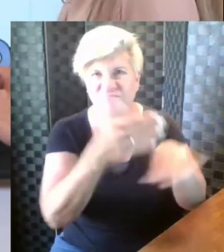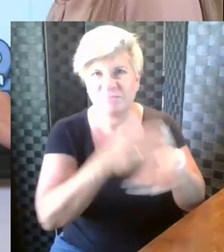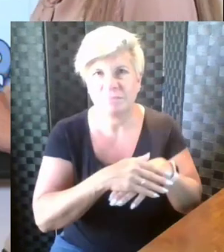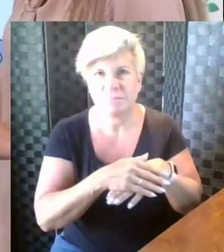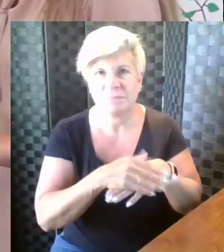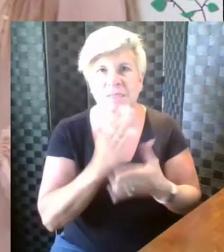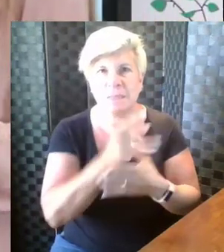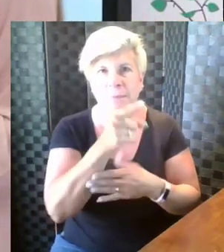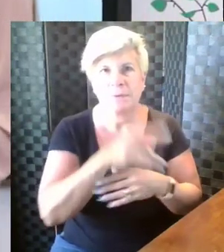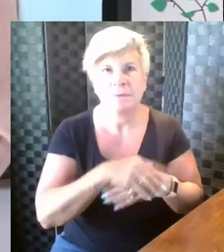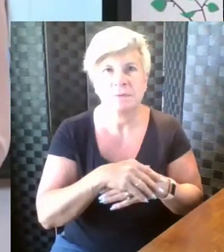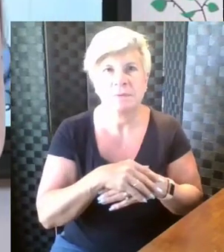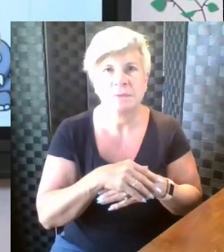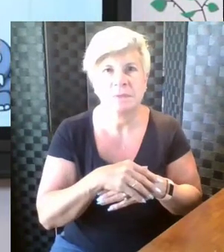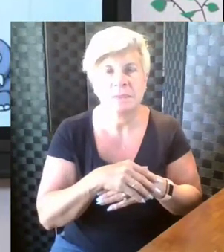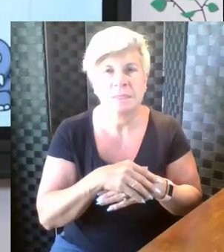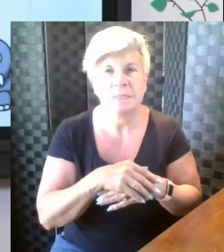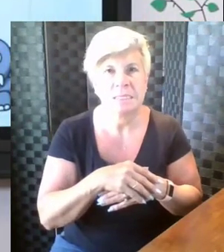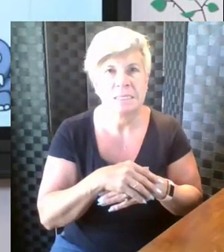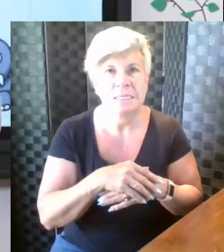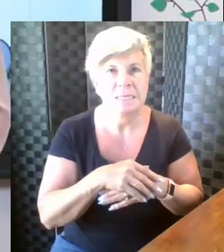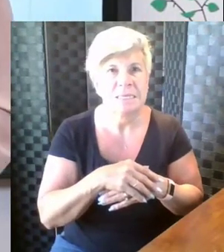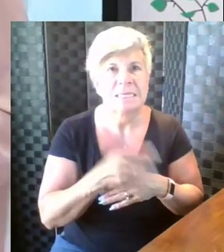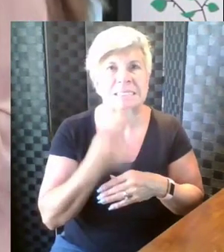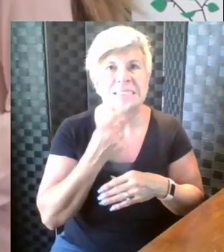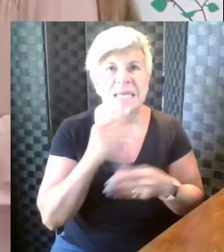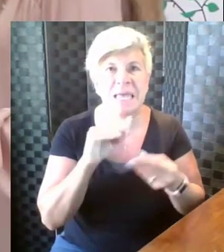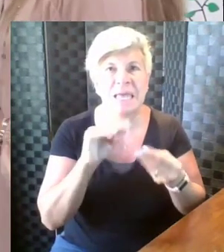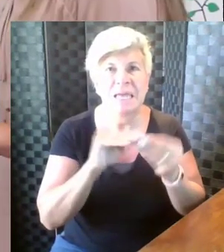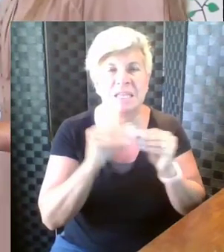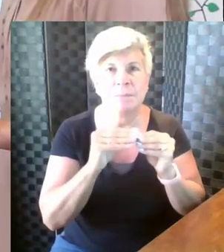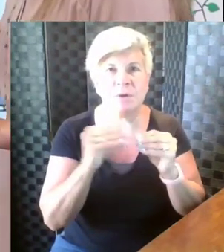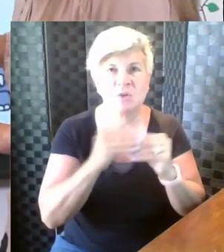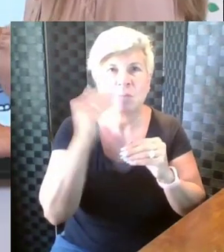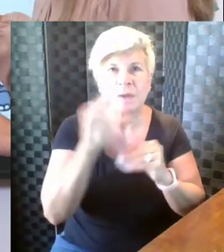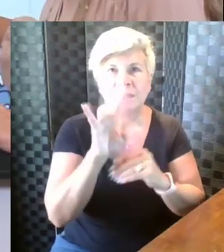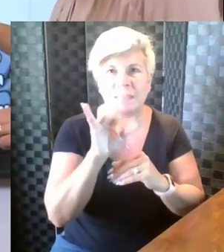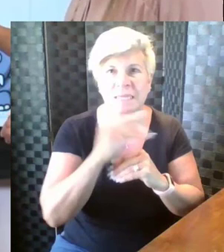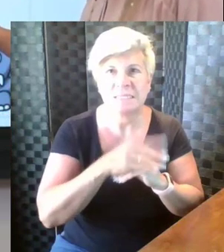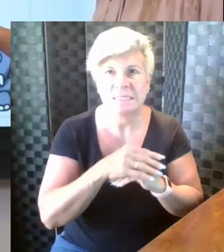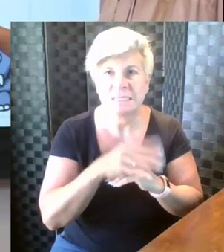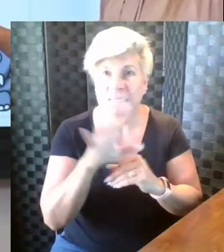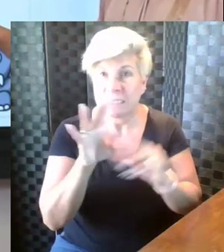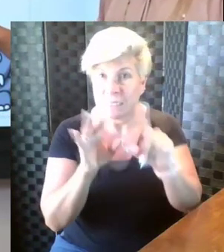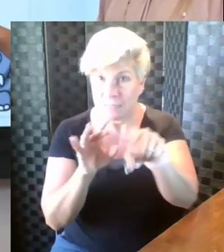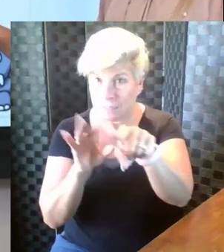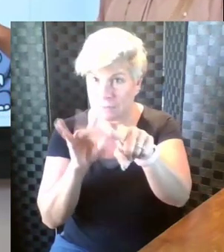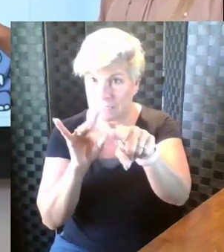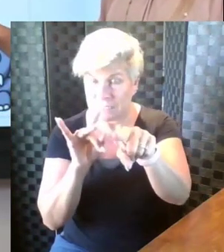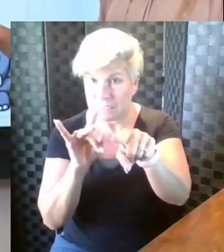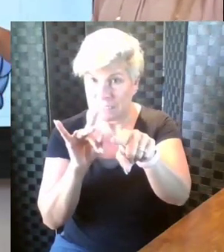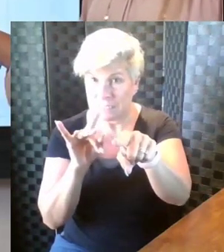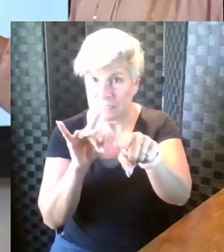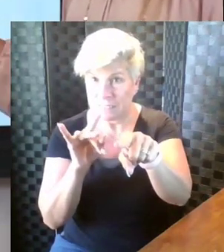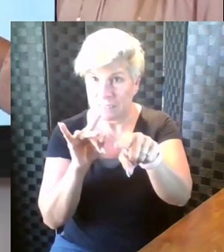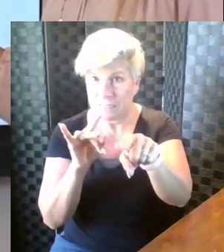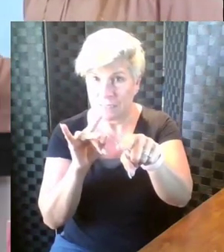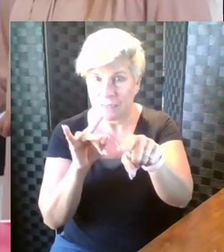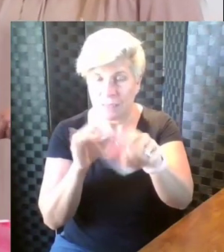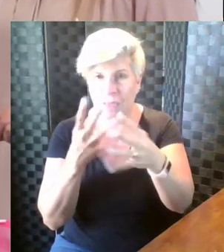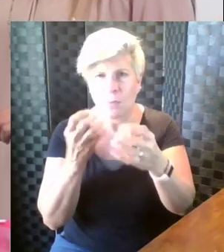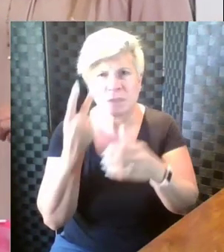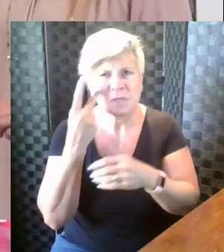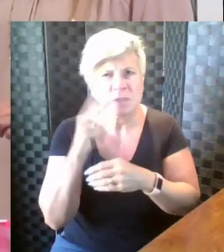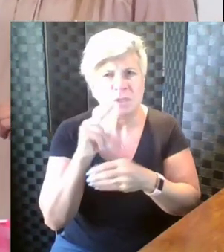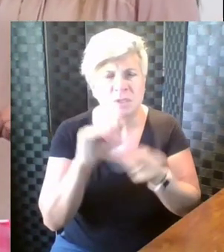Let's pause right here. So saying a number that is greater than 18. So here's my 18, and I